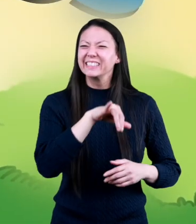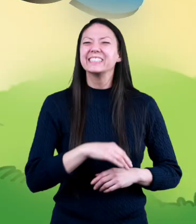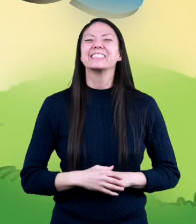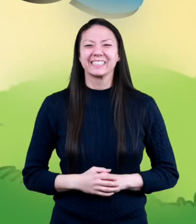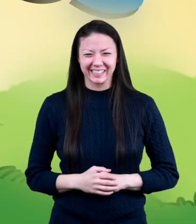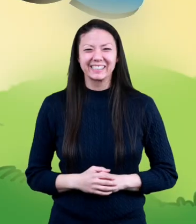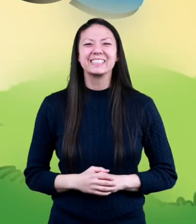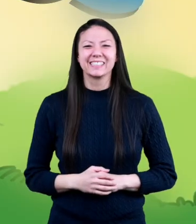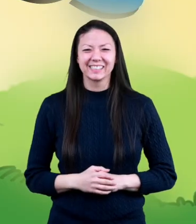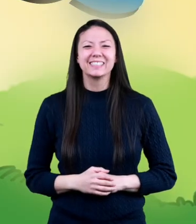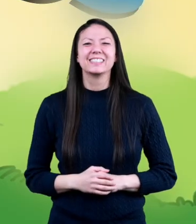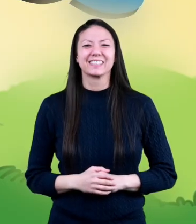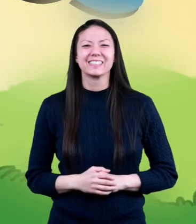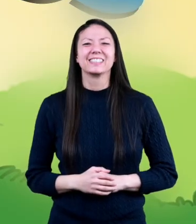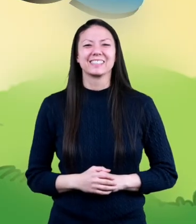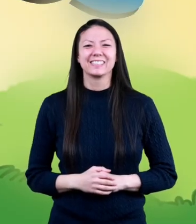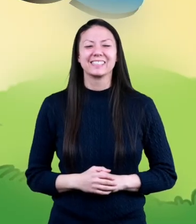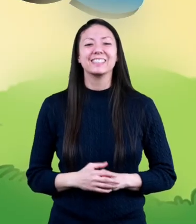right.